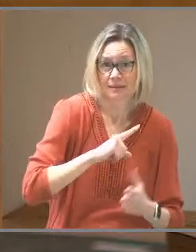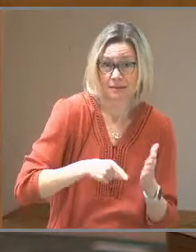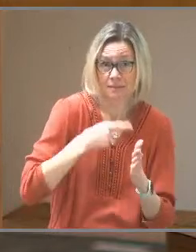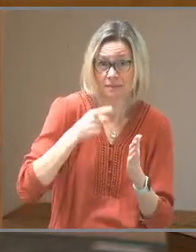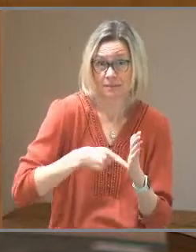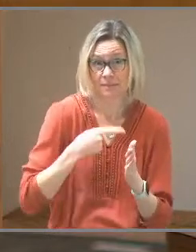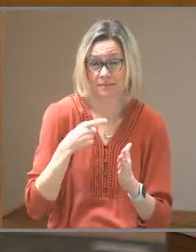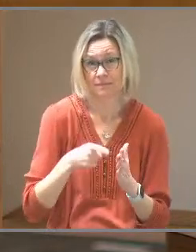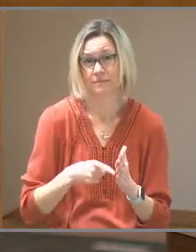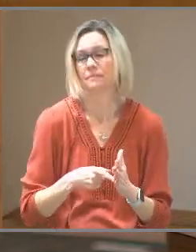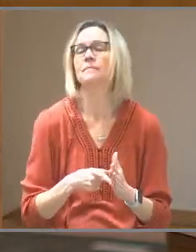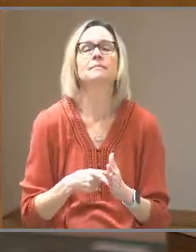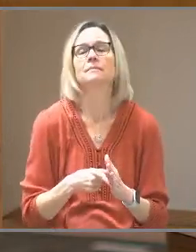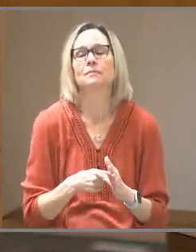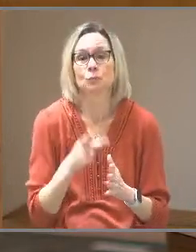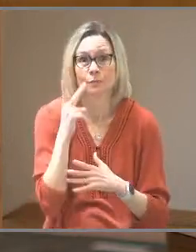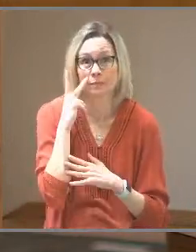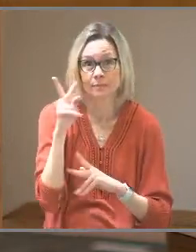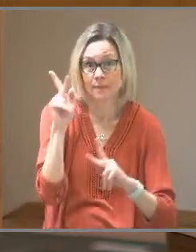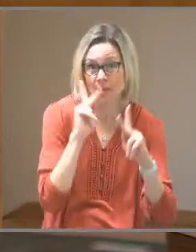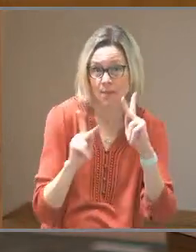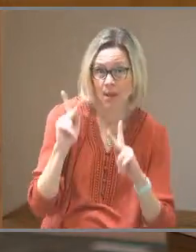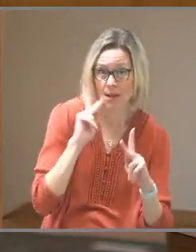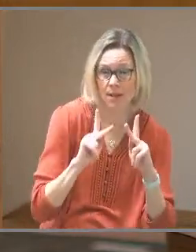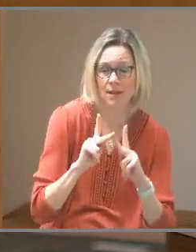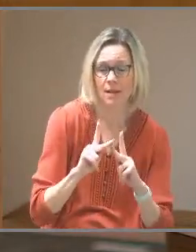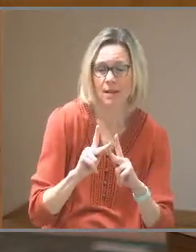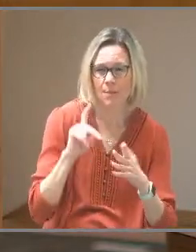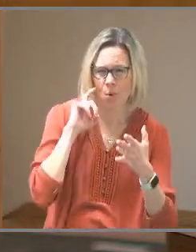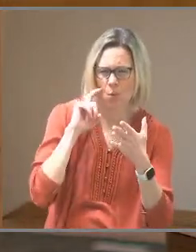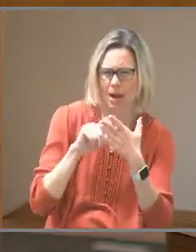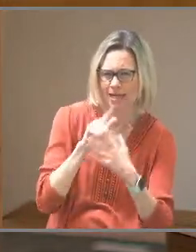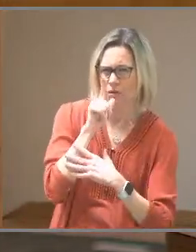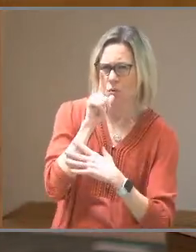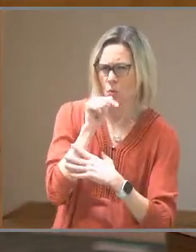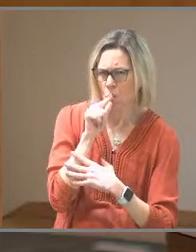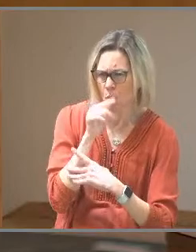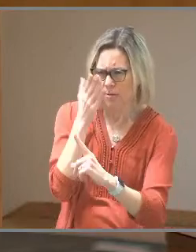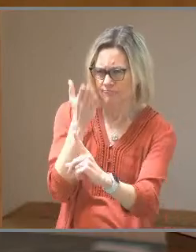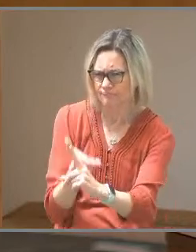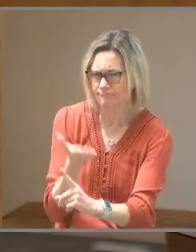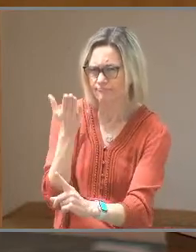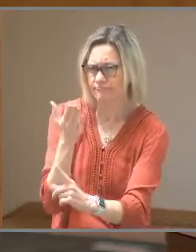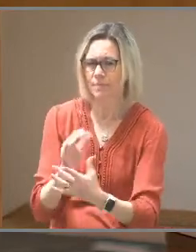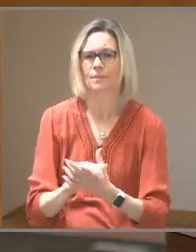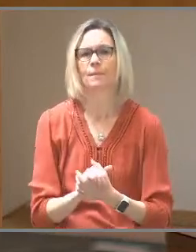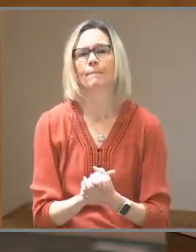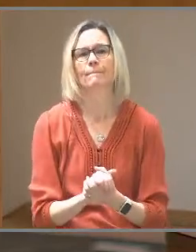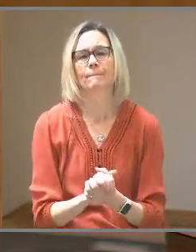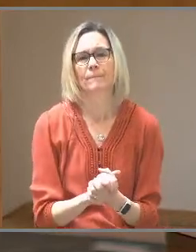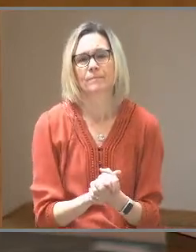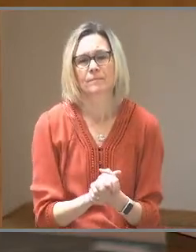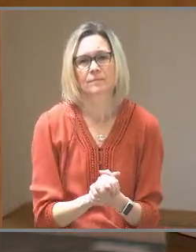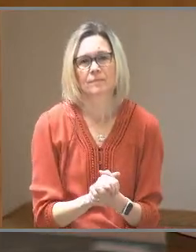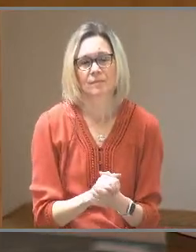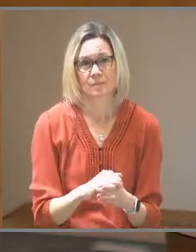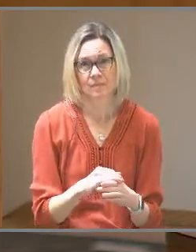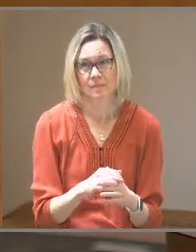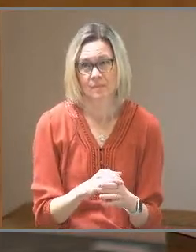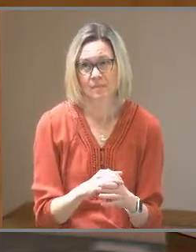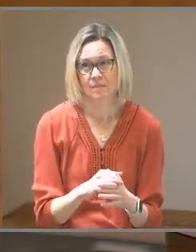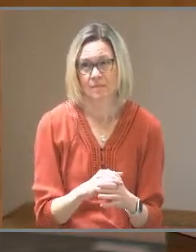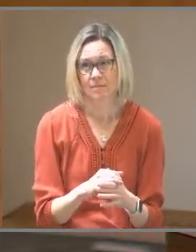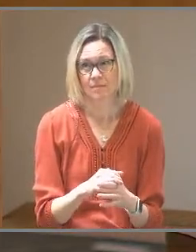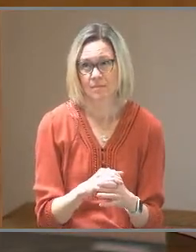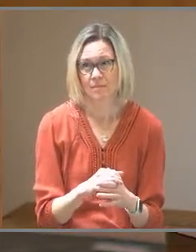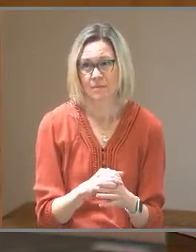sometimes we only see people, but we don't recognize them as who they are. Sometimes, yes? So like,